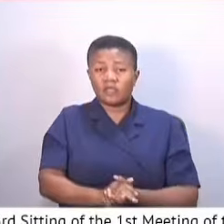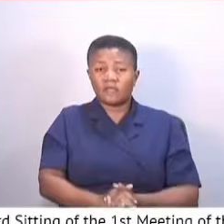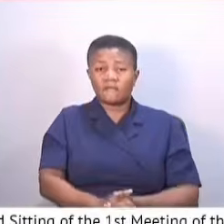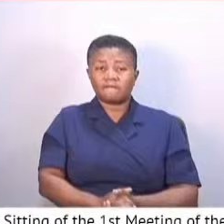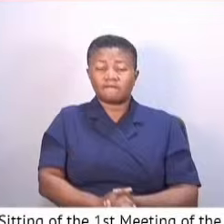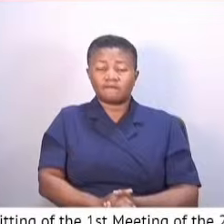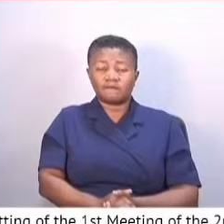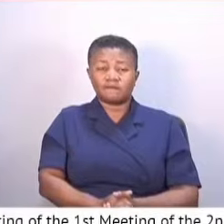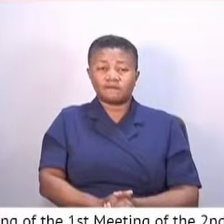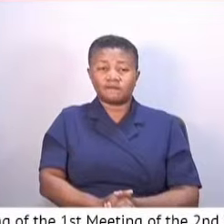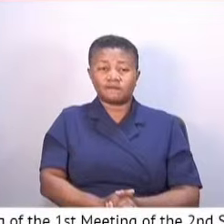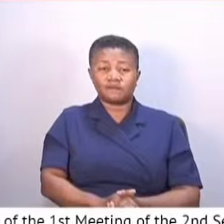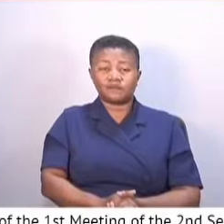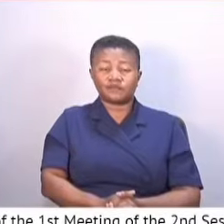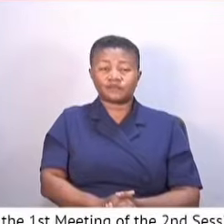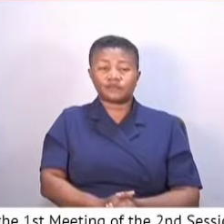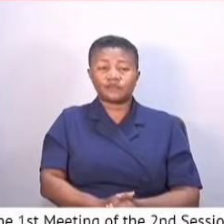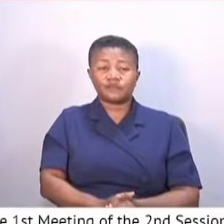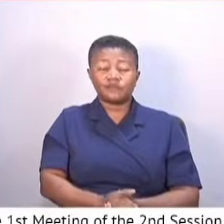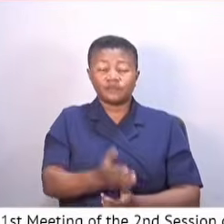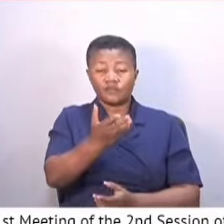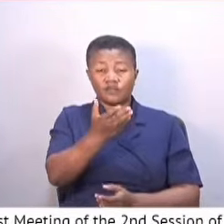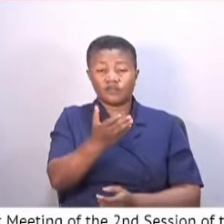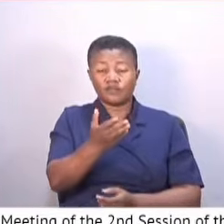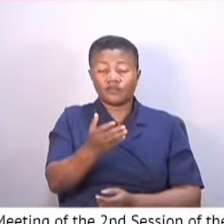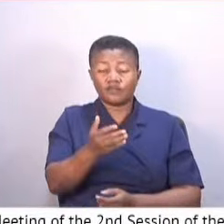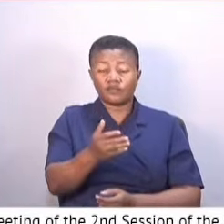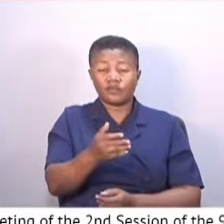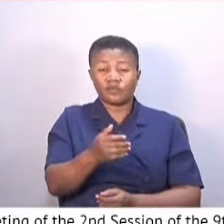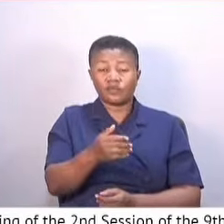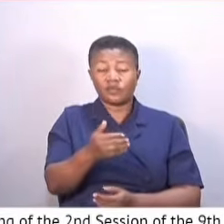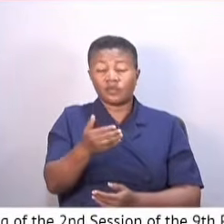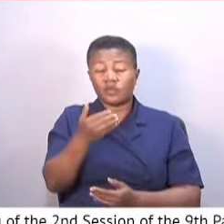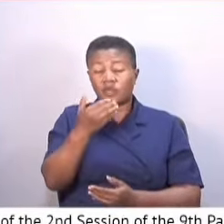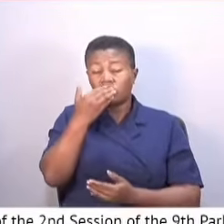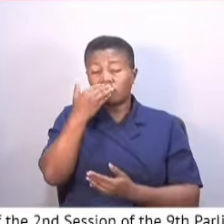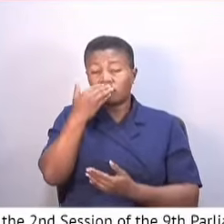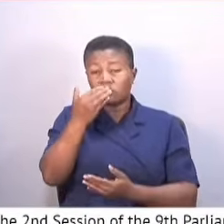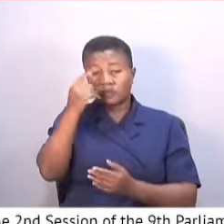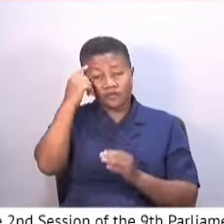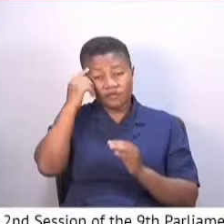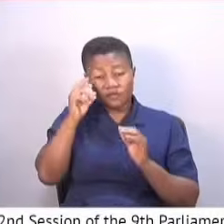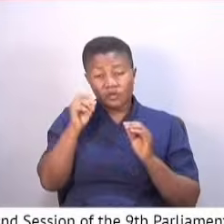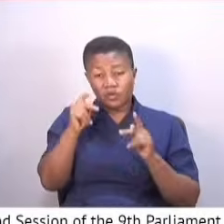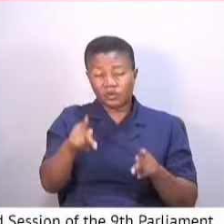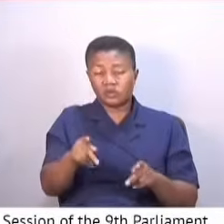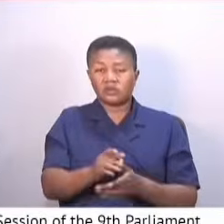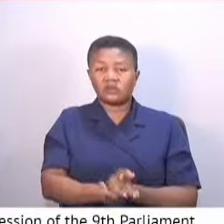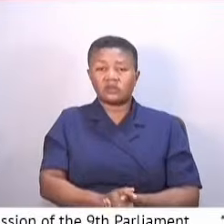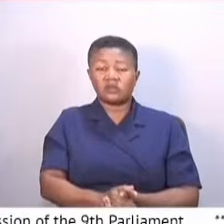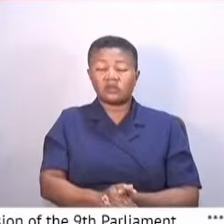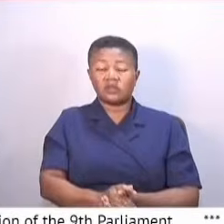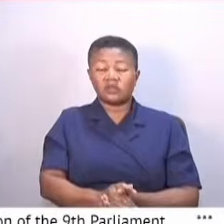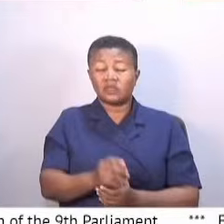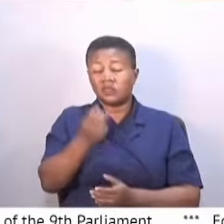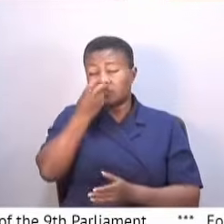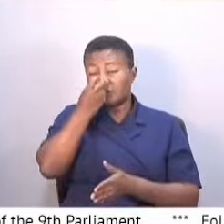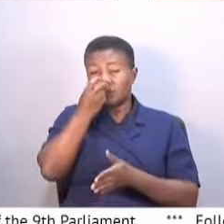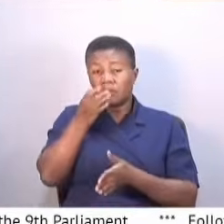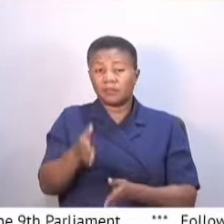committee? Okay, let me hear from you. Mr. Speaker, thank you very much for the opportunity. Mr.